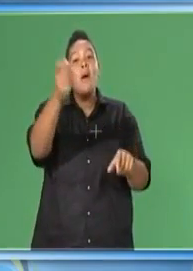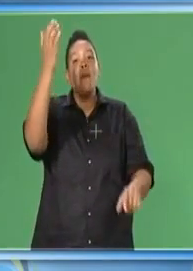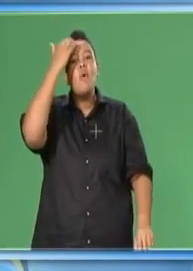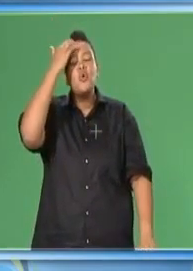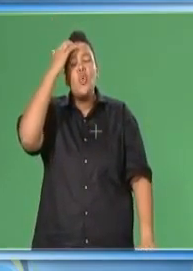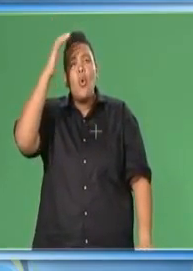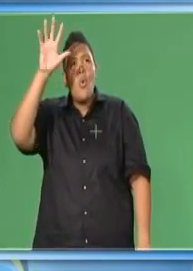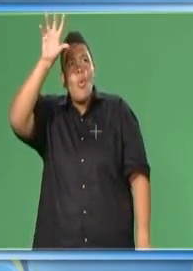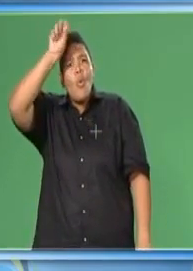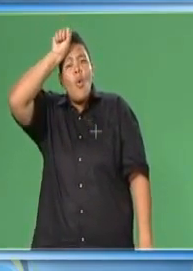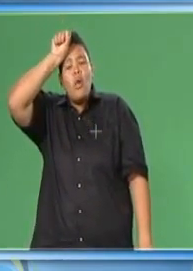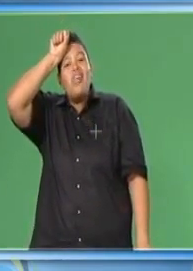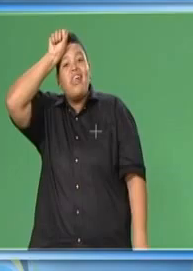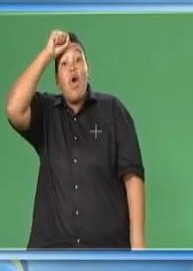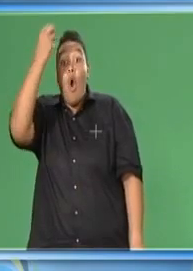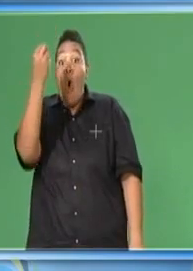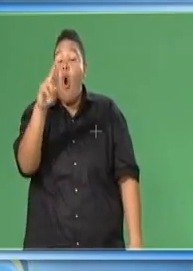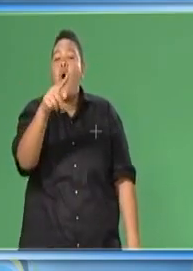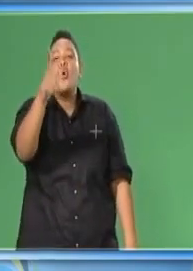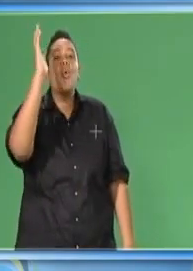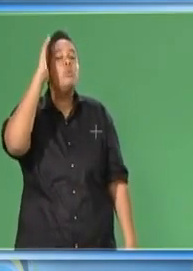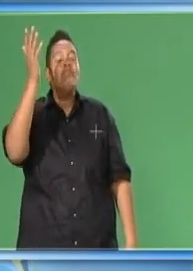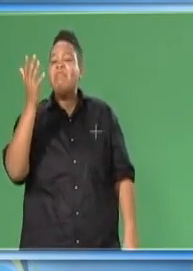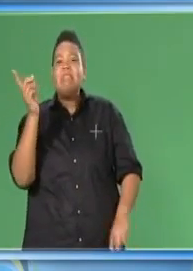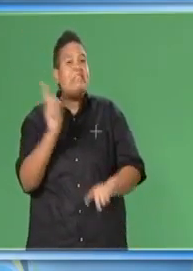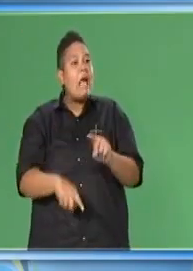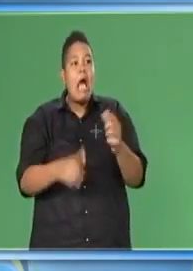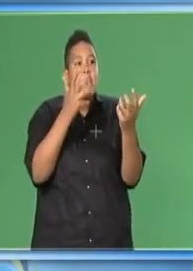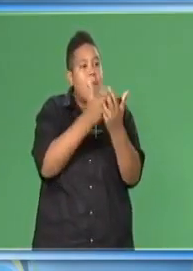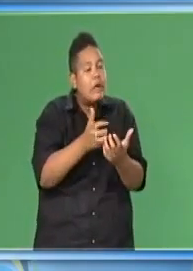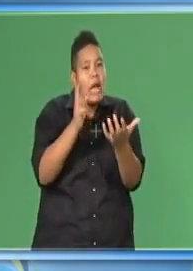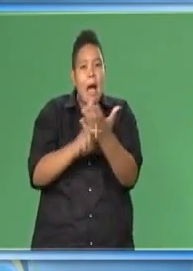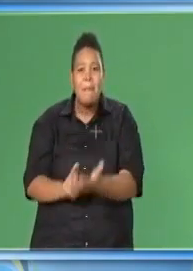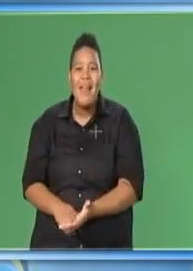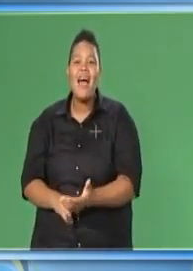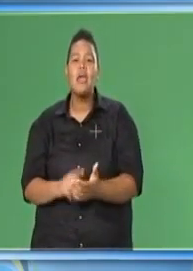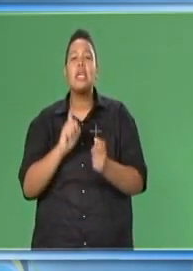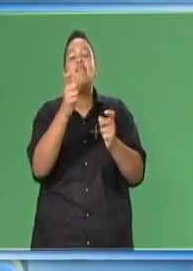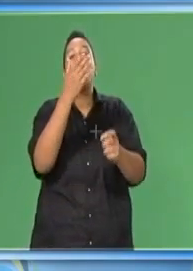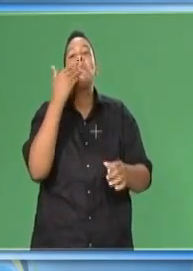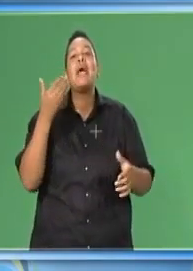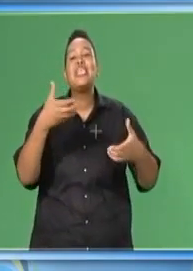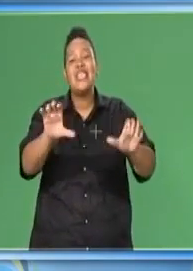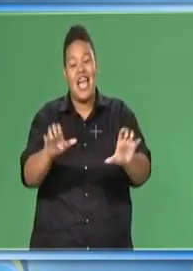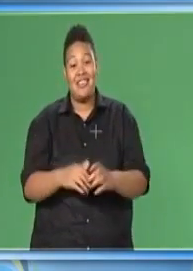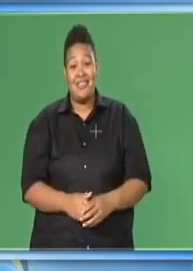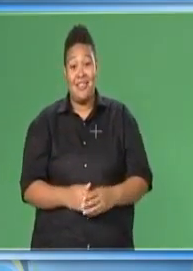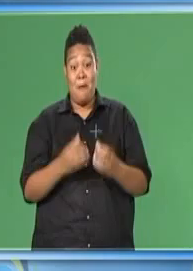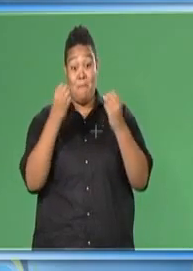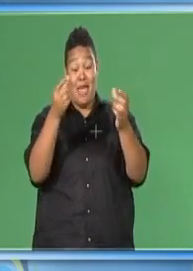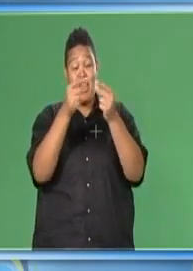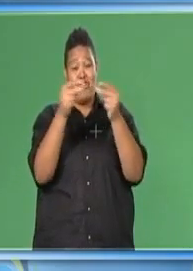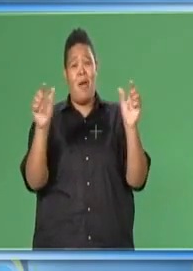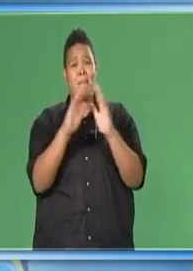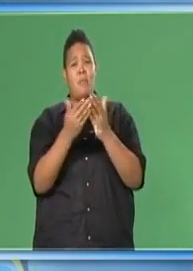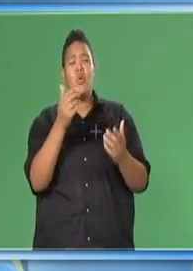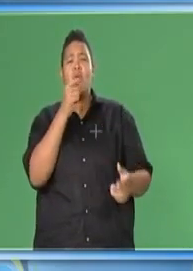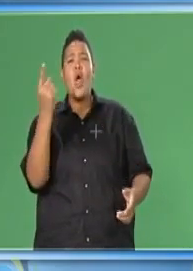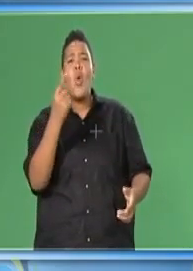or auxiliary verbs because they can be used with a main verb to express progressive tenses. They complement